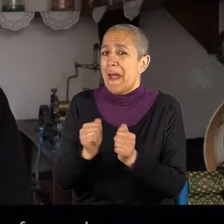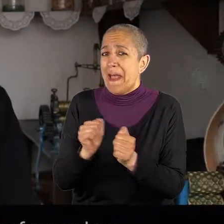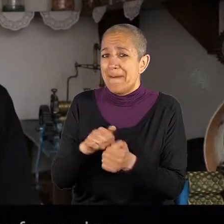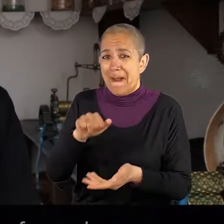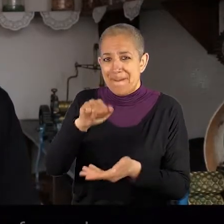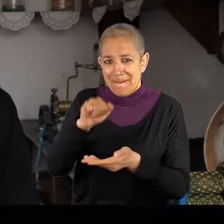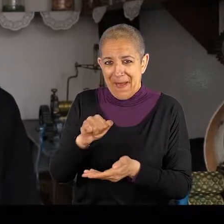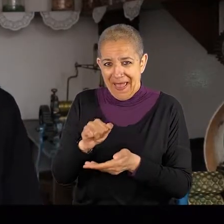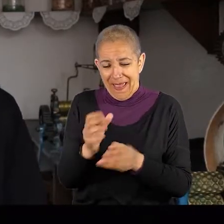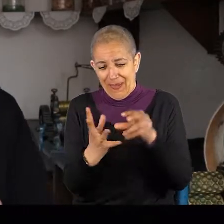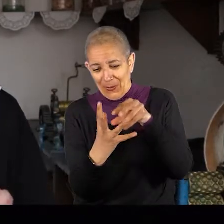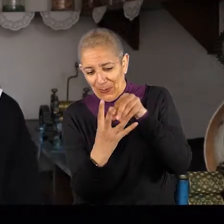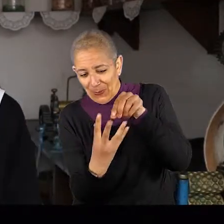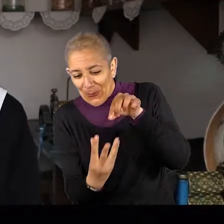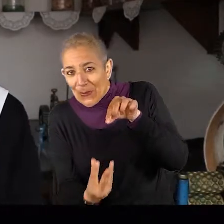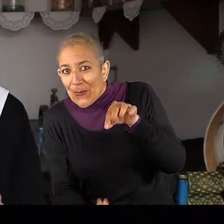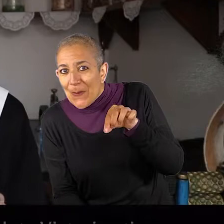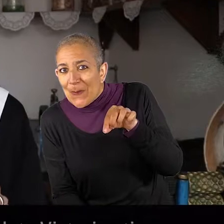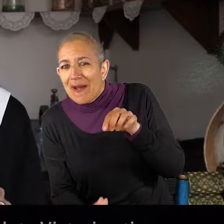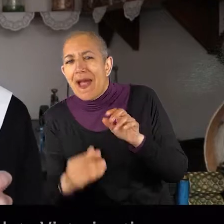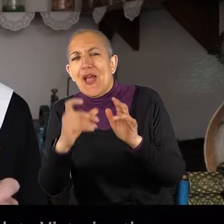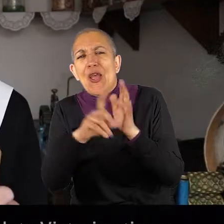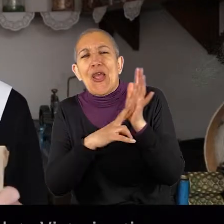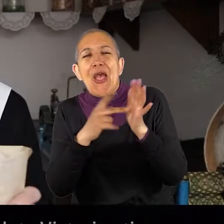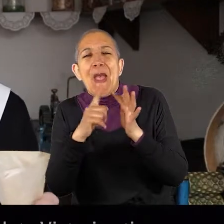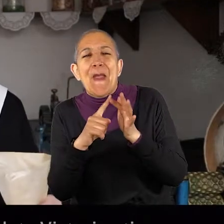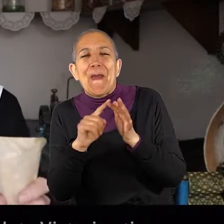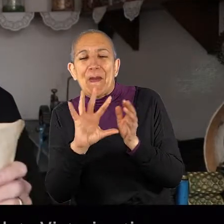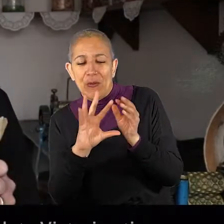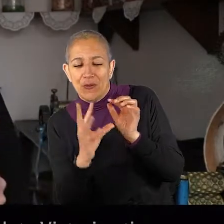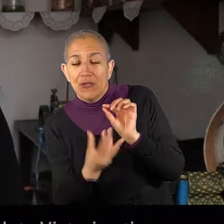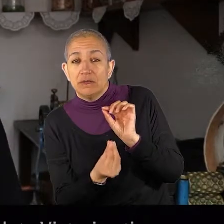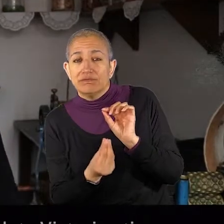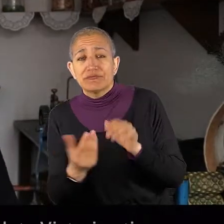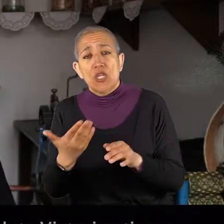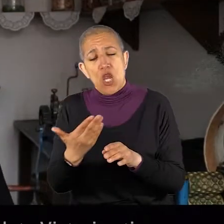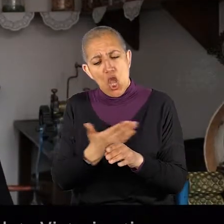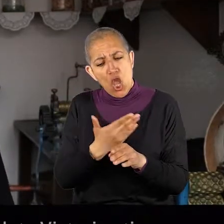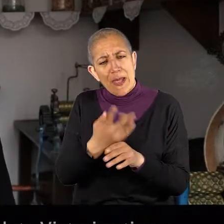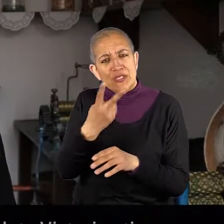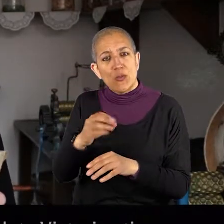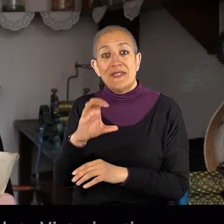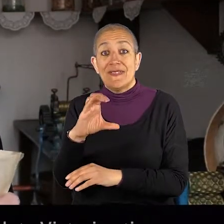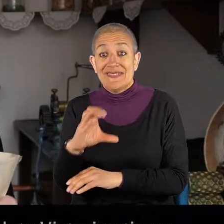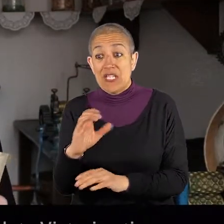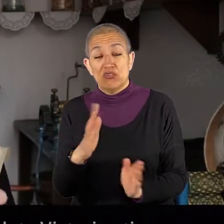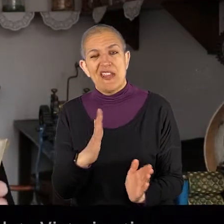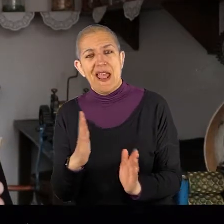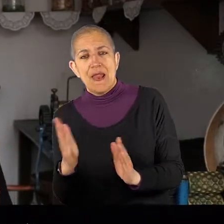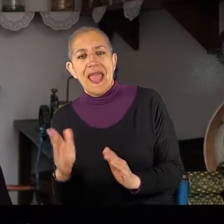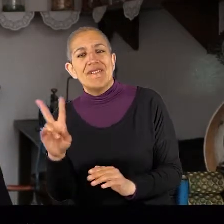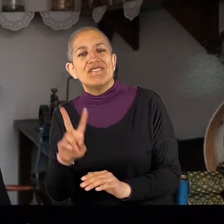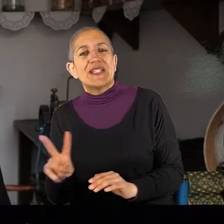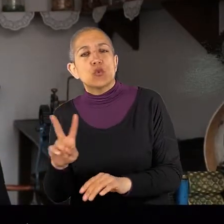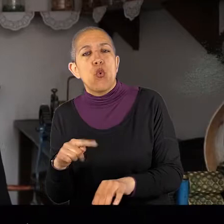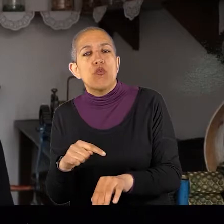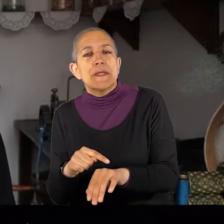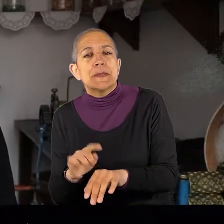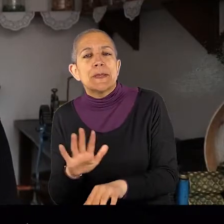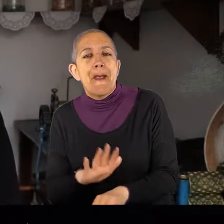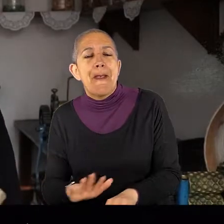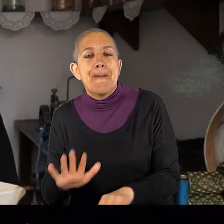it? And in that, in the early part of the 20th century and late Victorian times, they would put